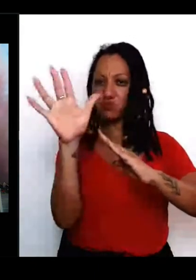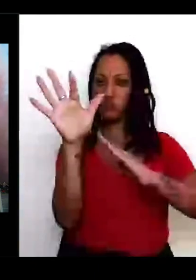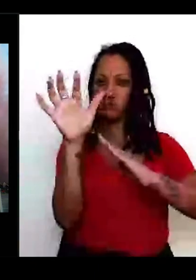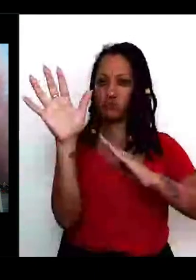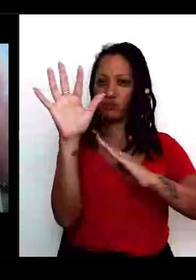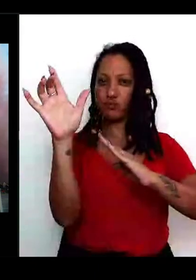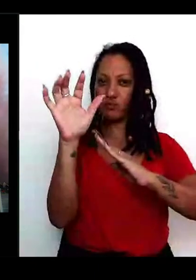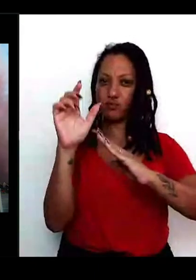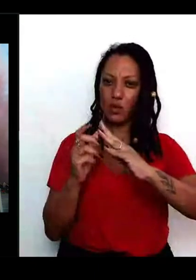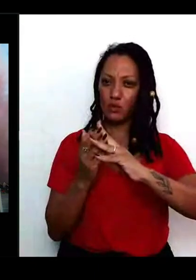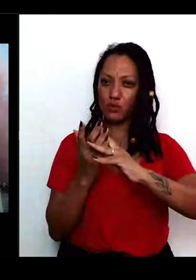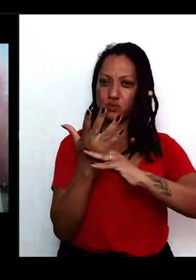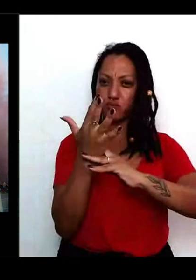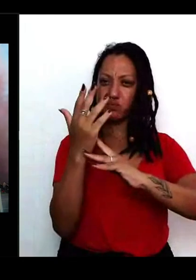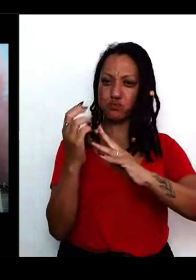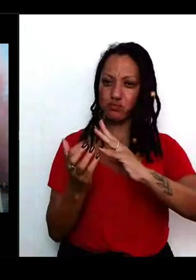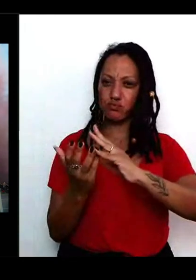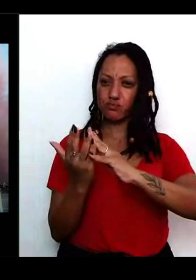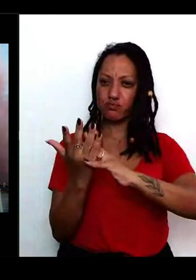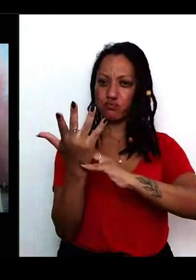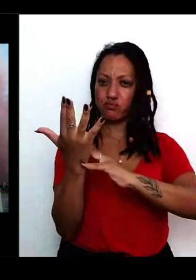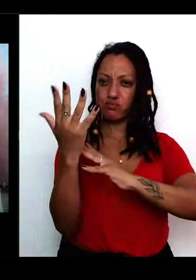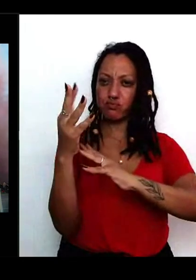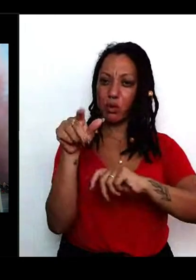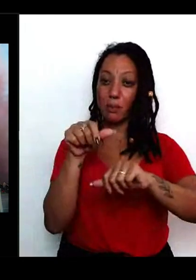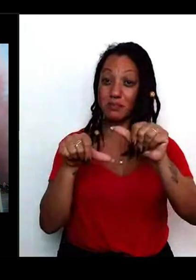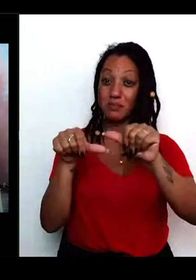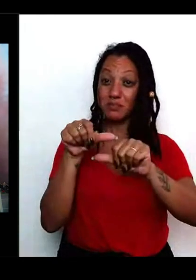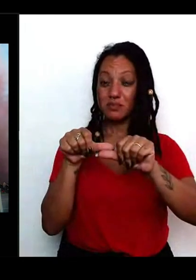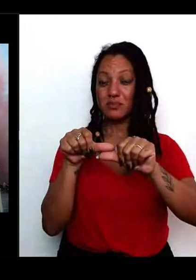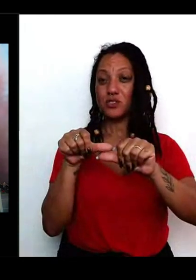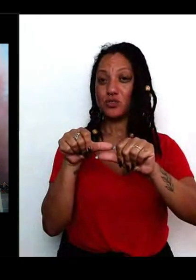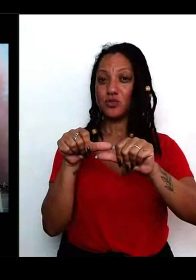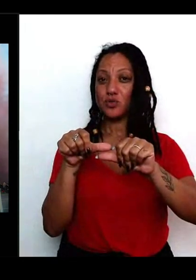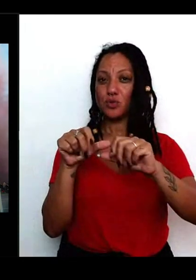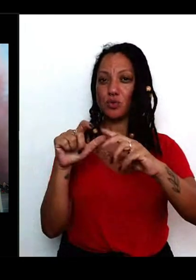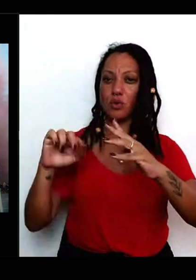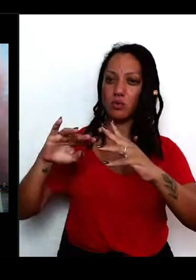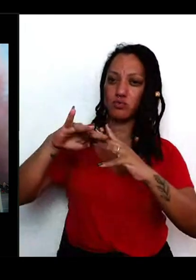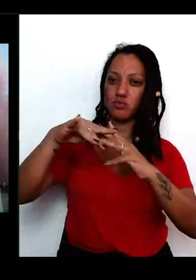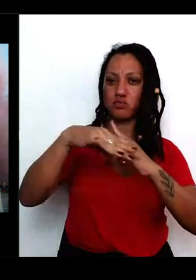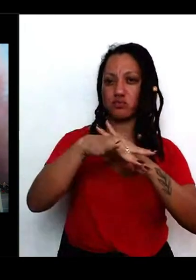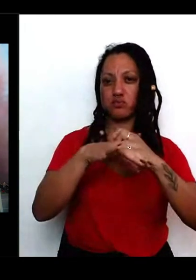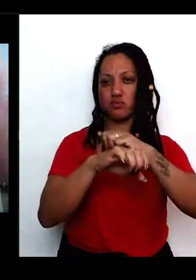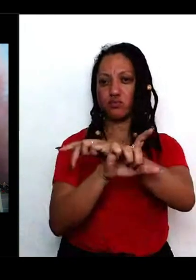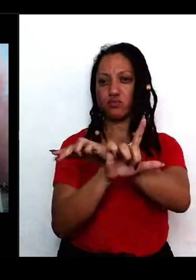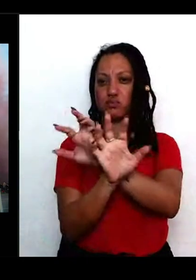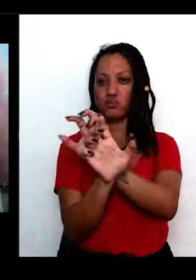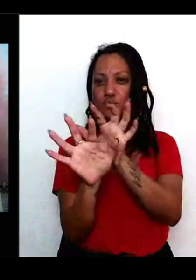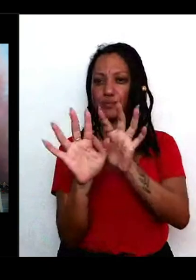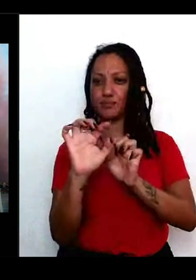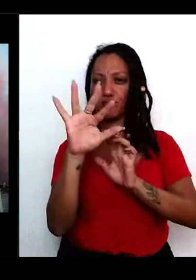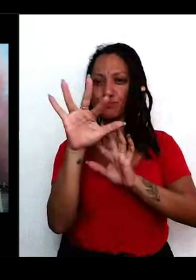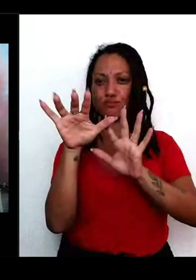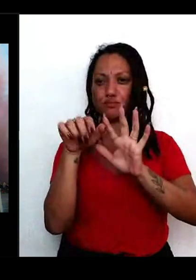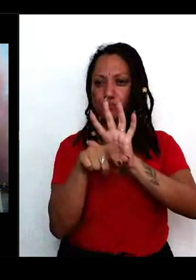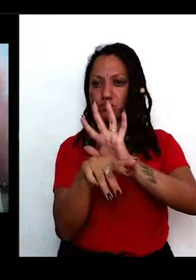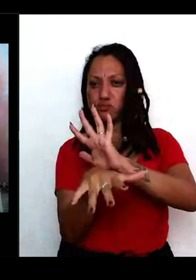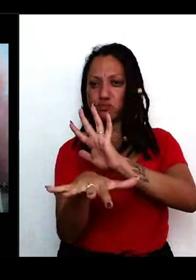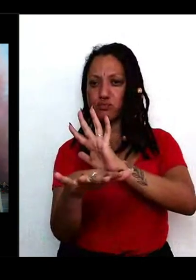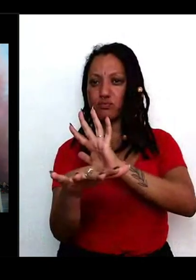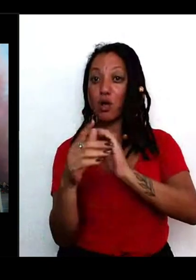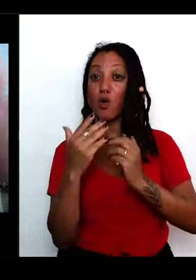mix horizontally vertically sideways and the colors because of that change